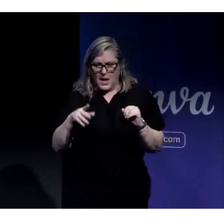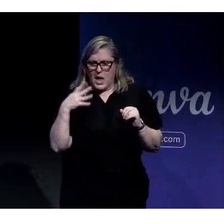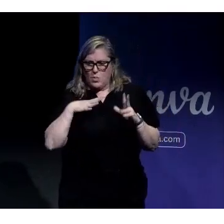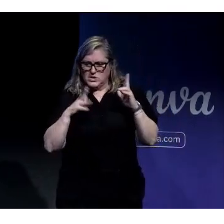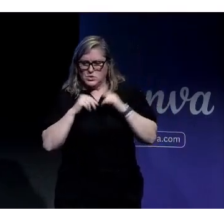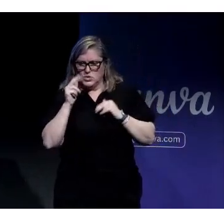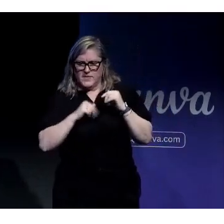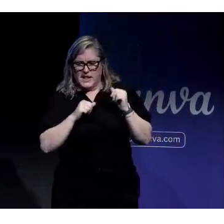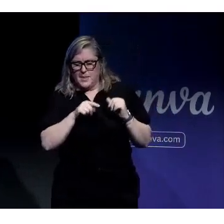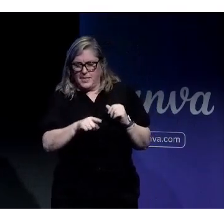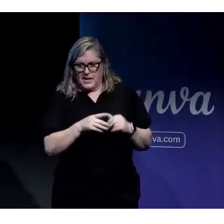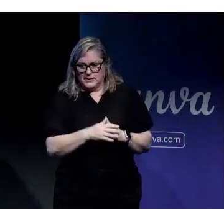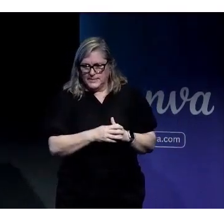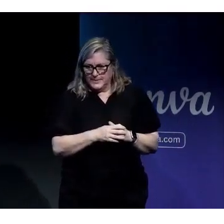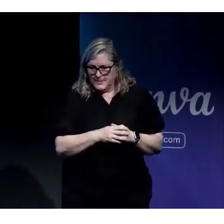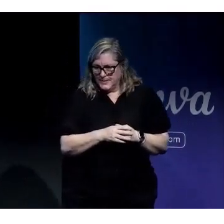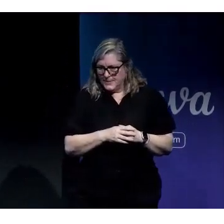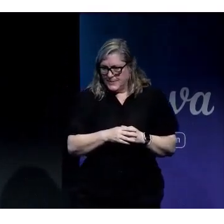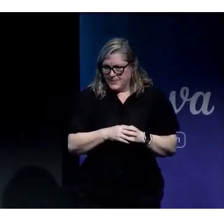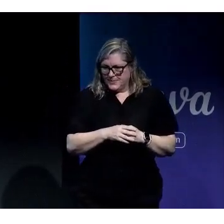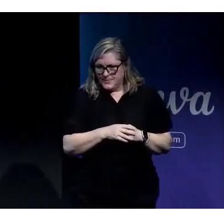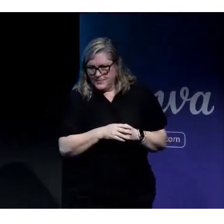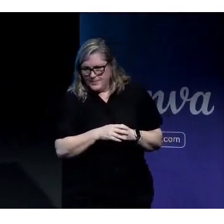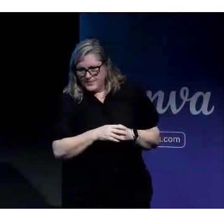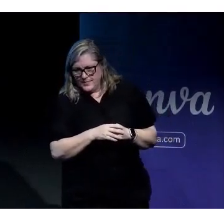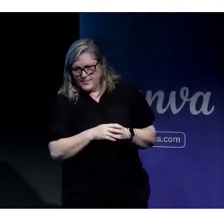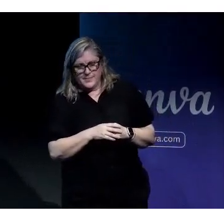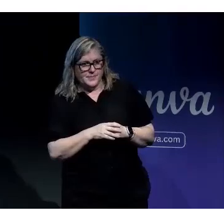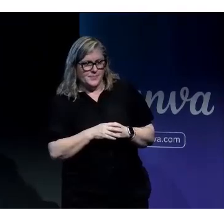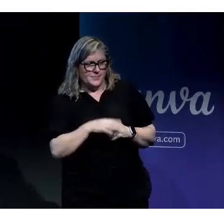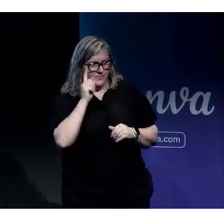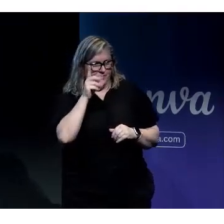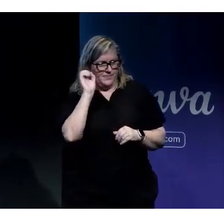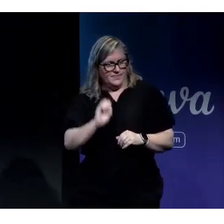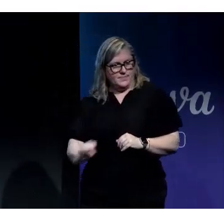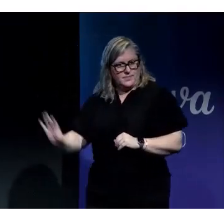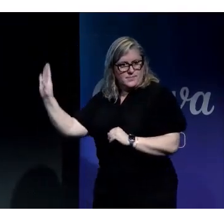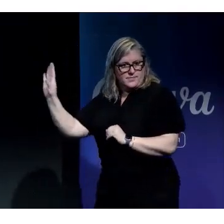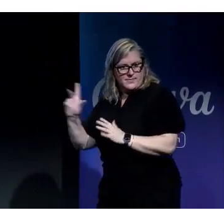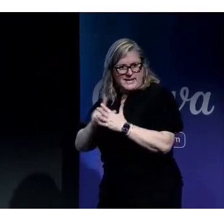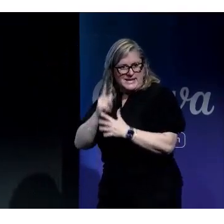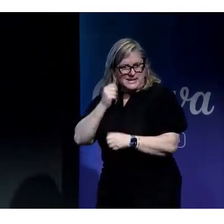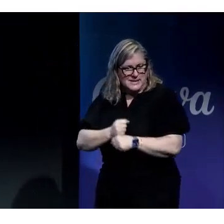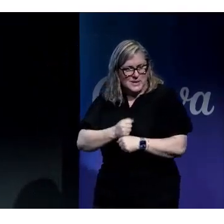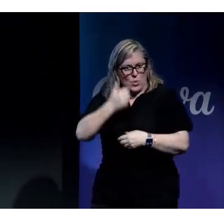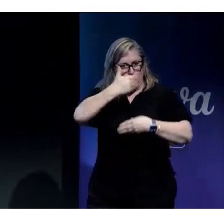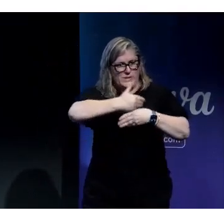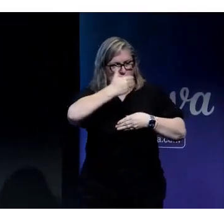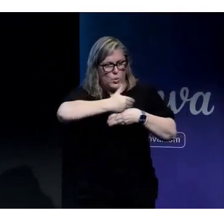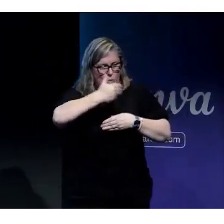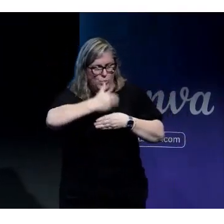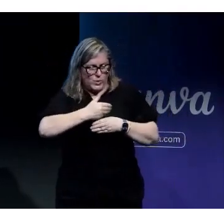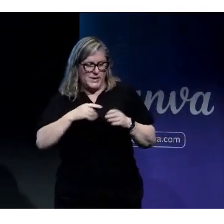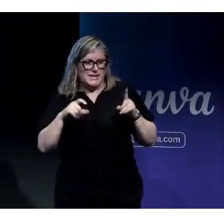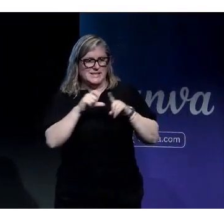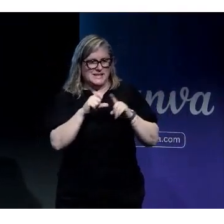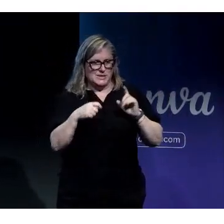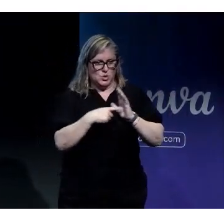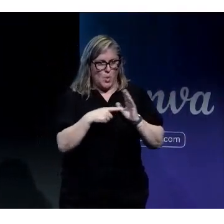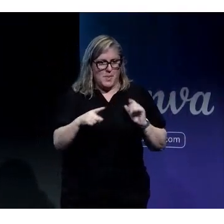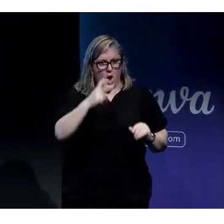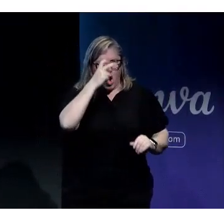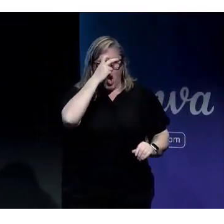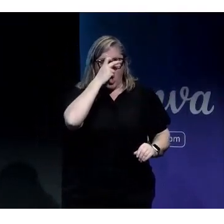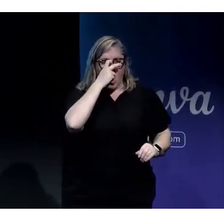that understanding. So this is a lovely example of a Windows desktop application. It's a very